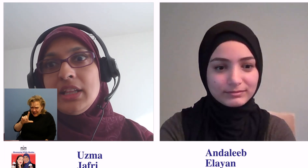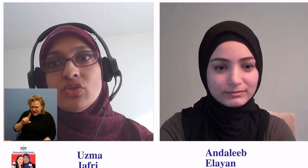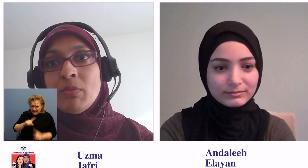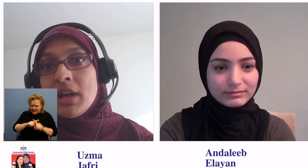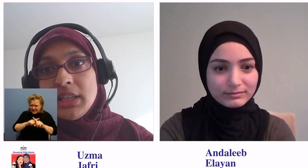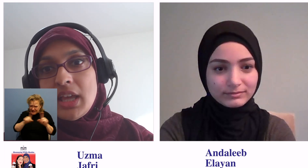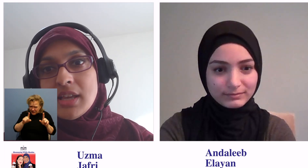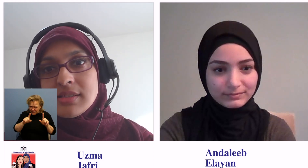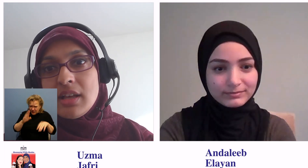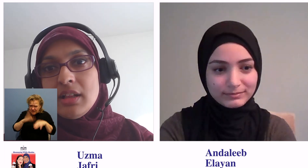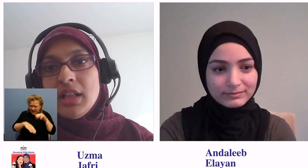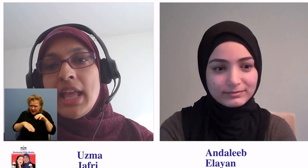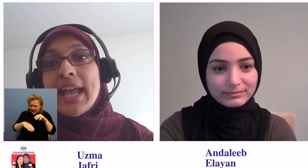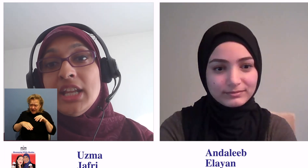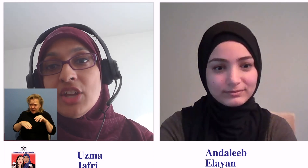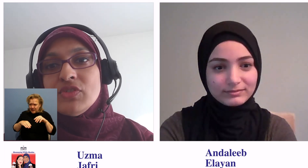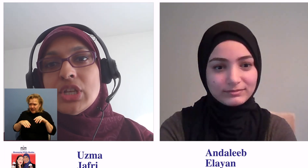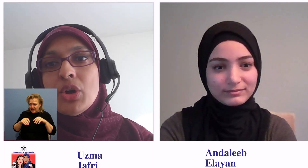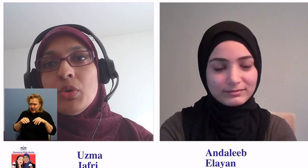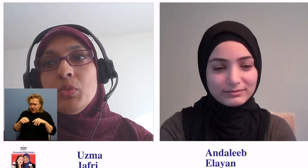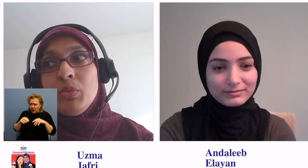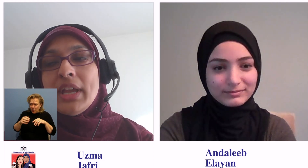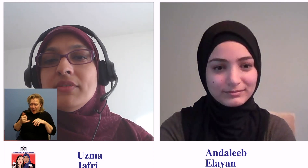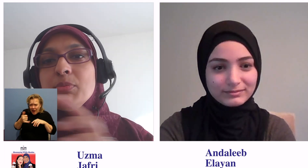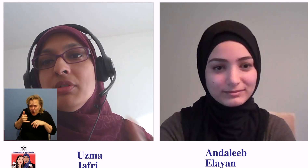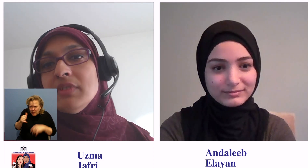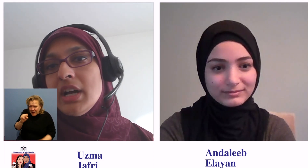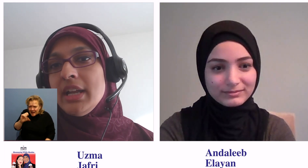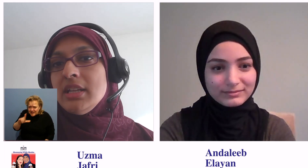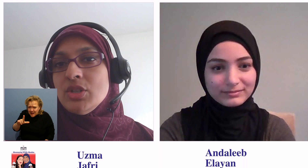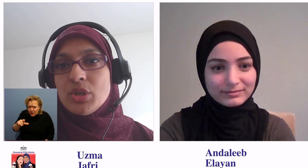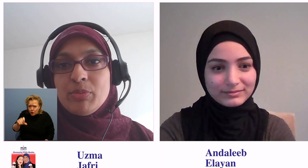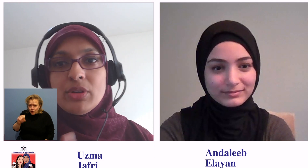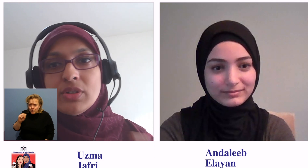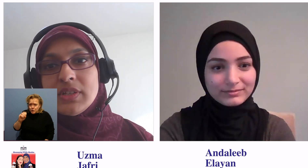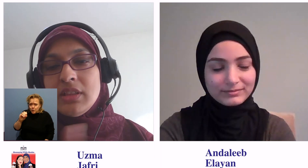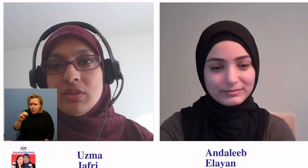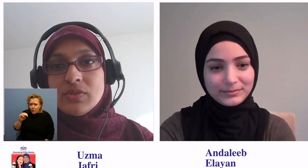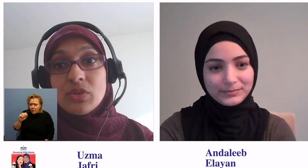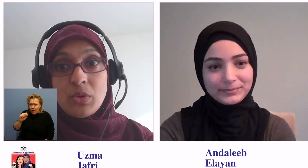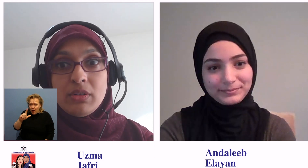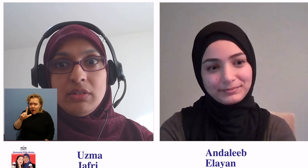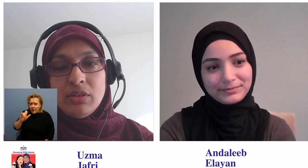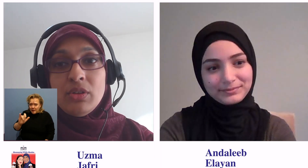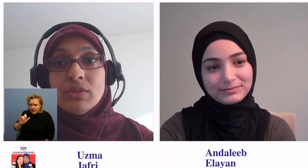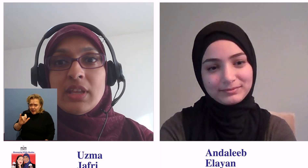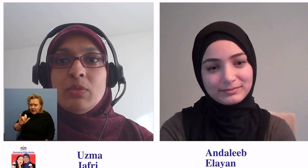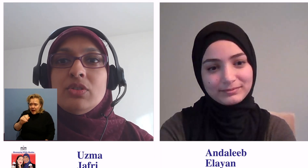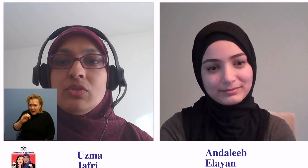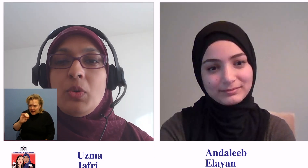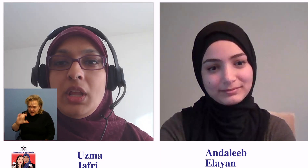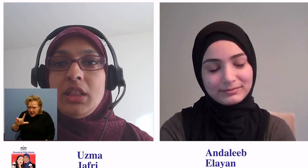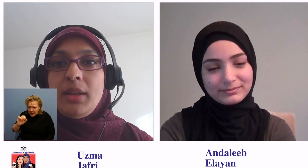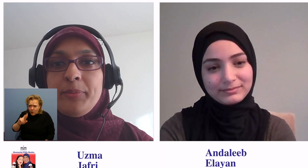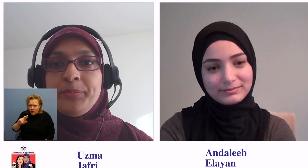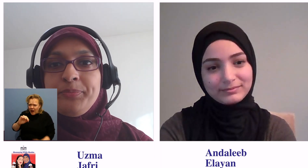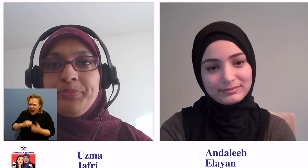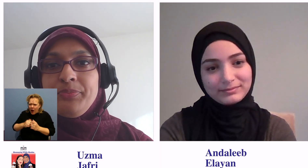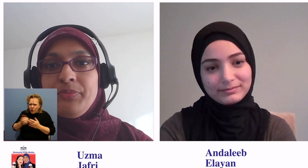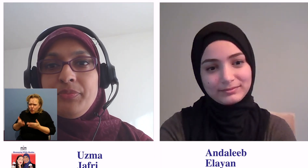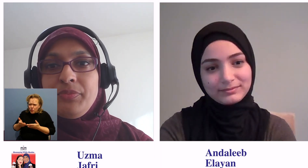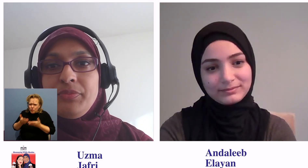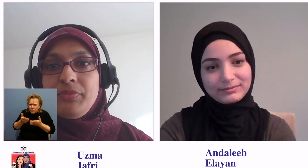than, say, like Somali ASL? And if so, would we have to provide interpreters in those, you know, in those languages accordingly?